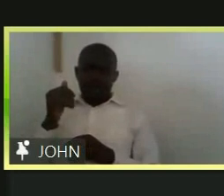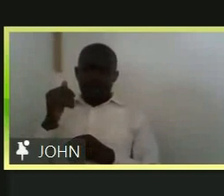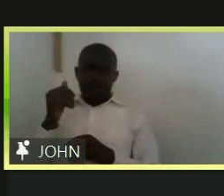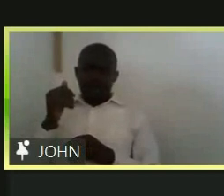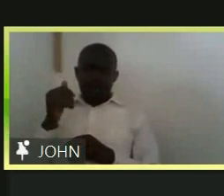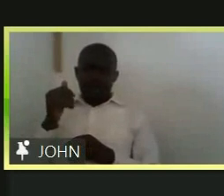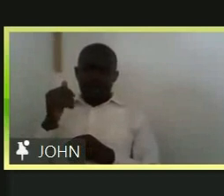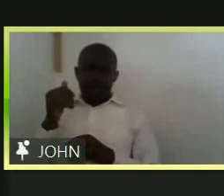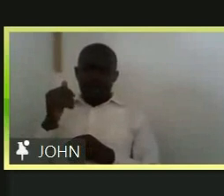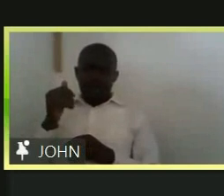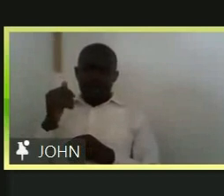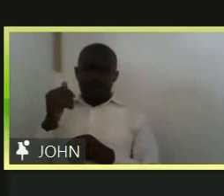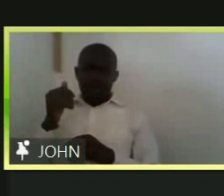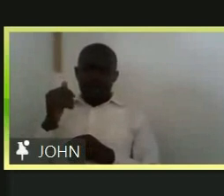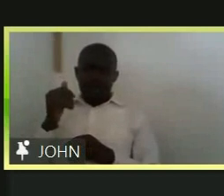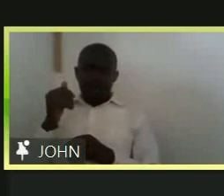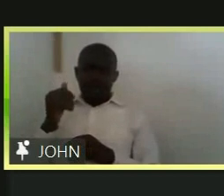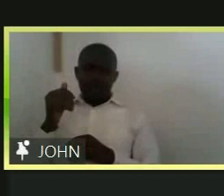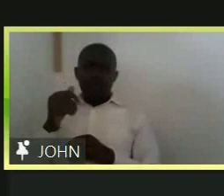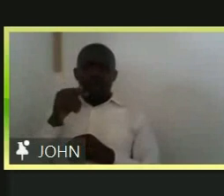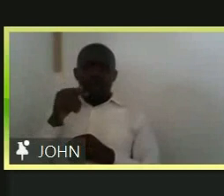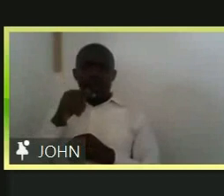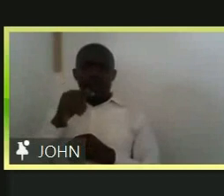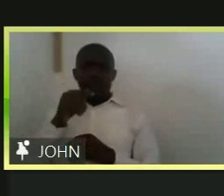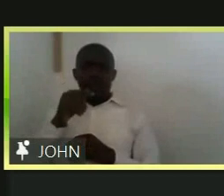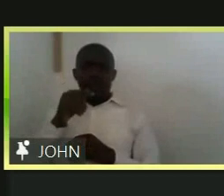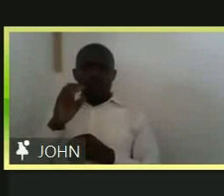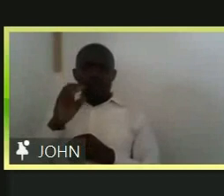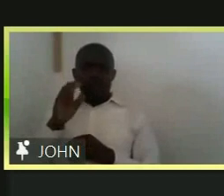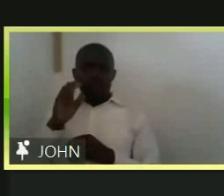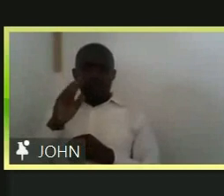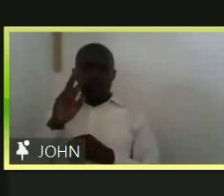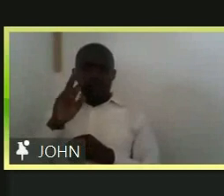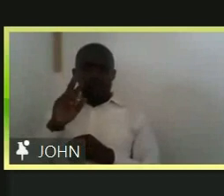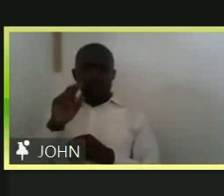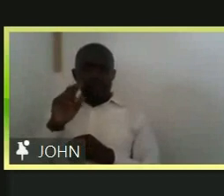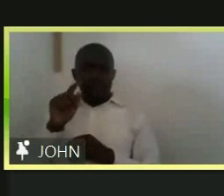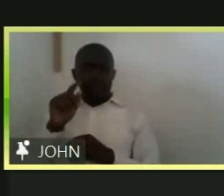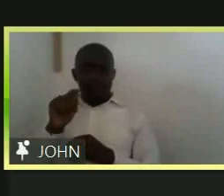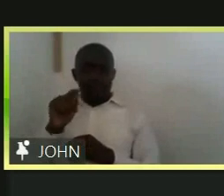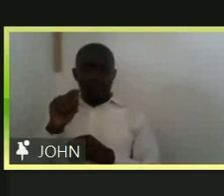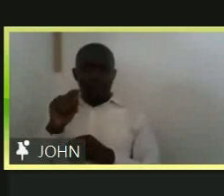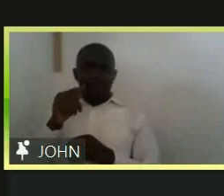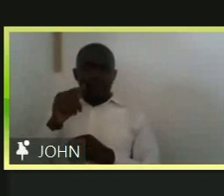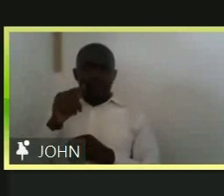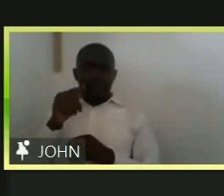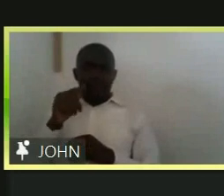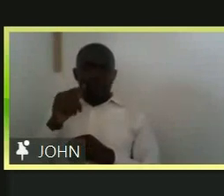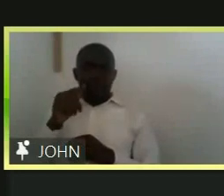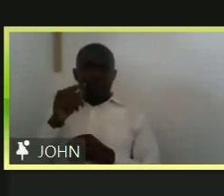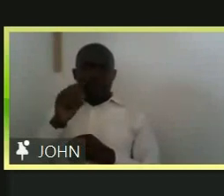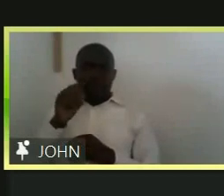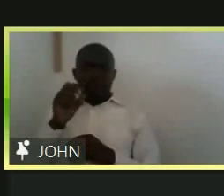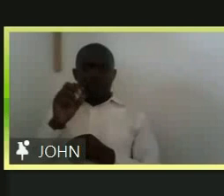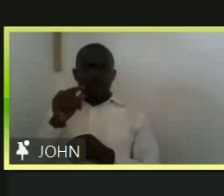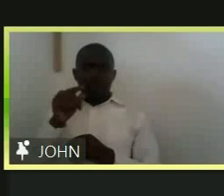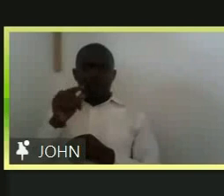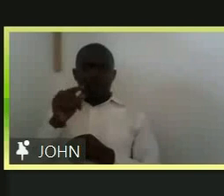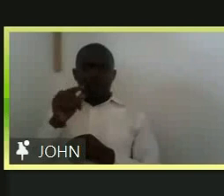team at community-based level. Yes. So it could be all health professionals, CBR team should be equipped